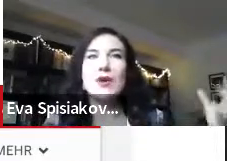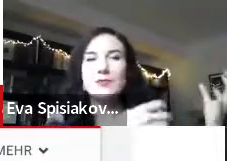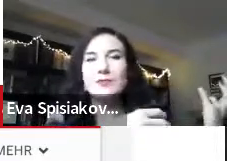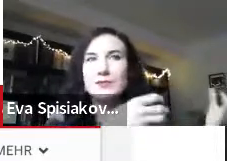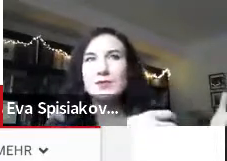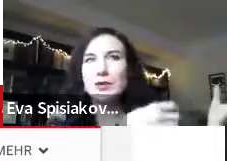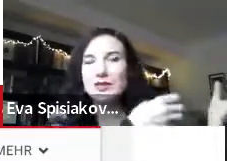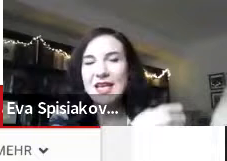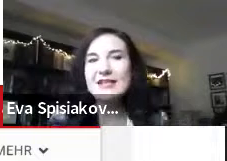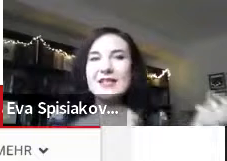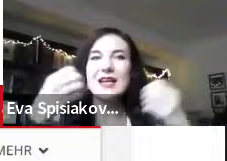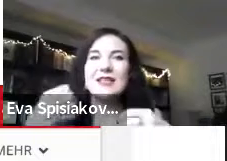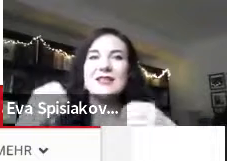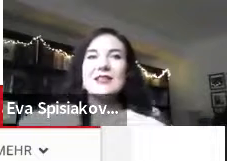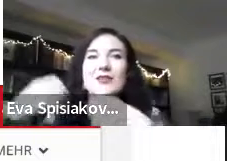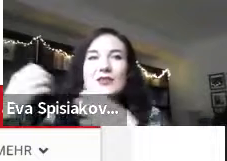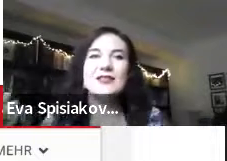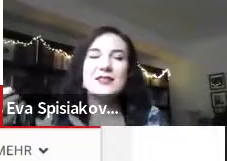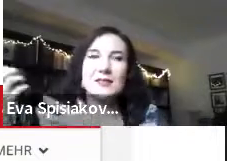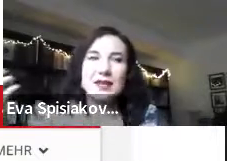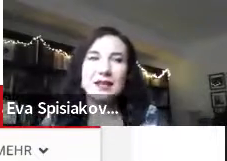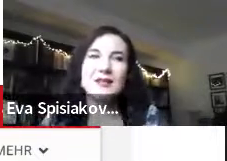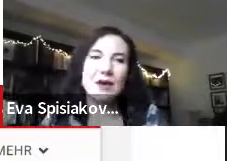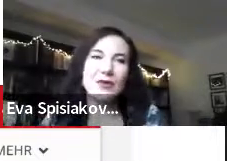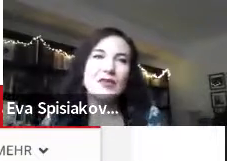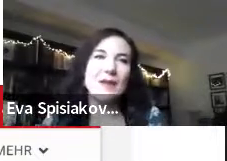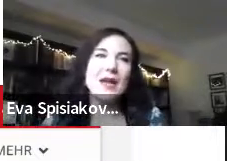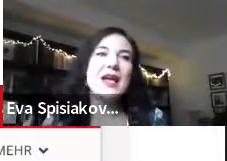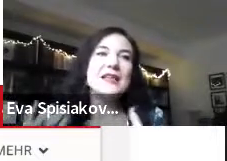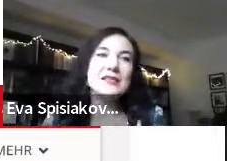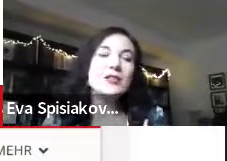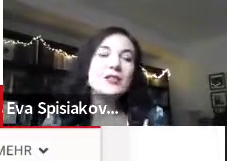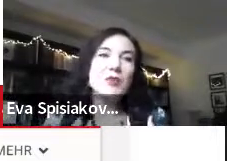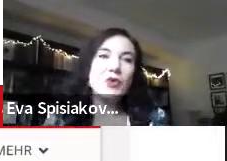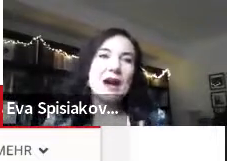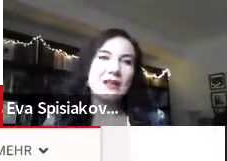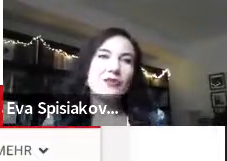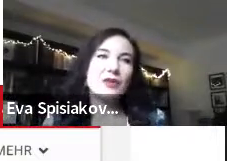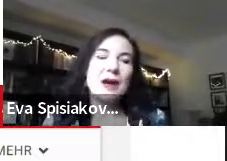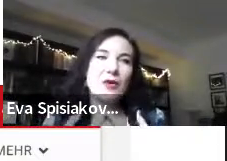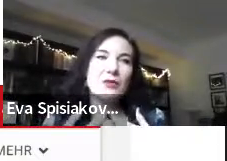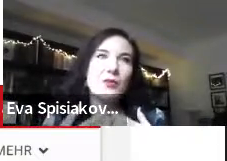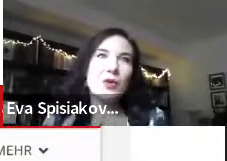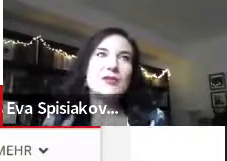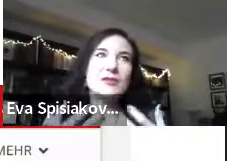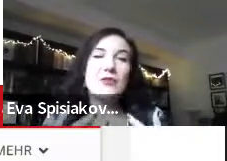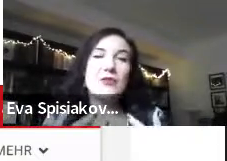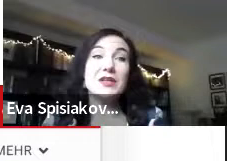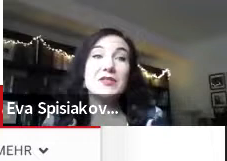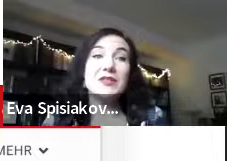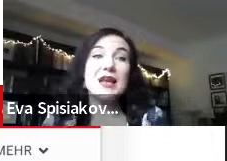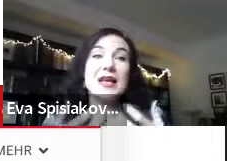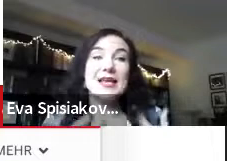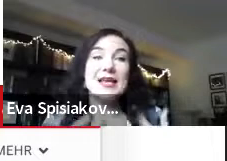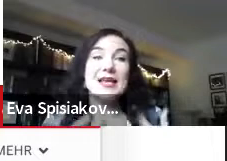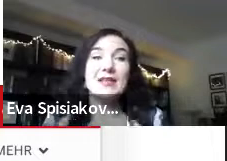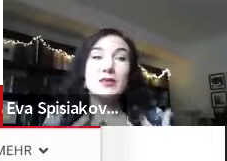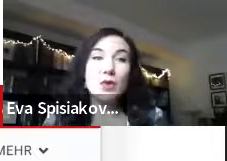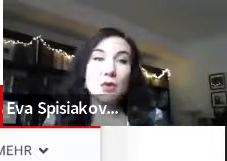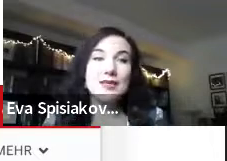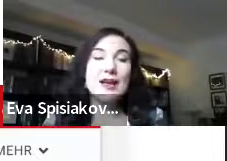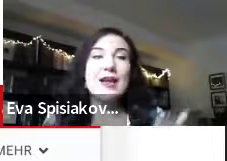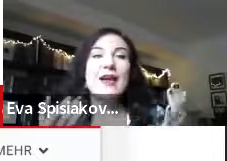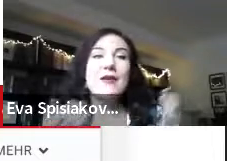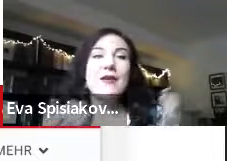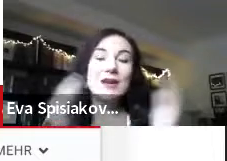headlines and who are, taking these articles and creating something else out of them need to be more mindful about what their words